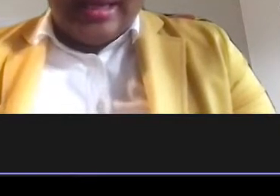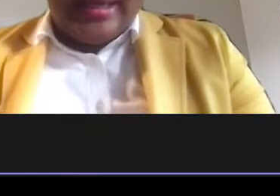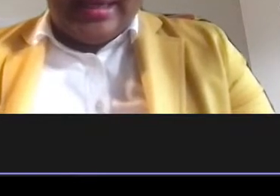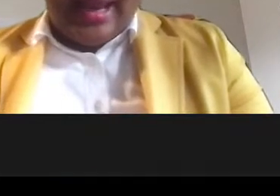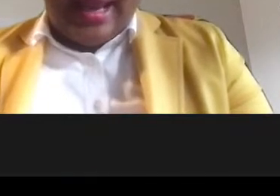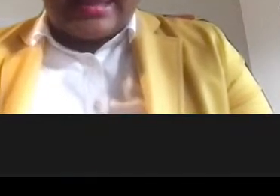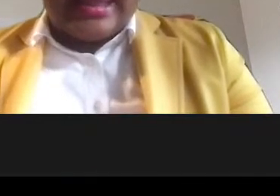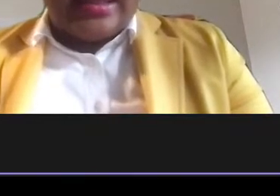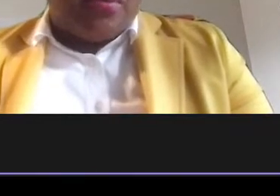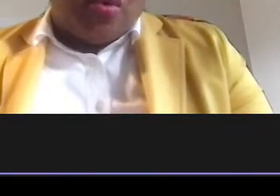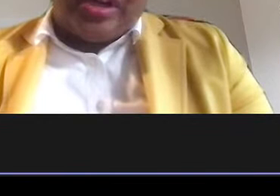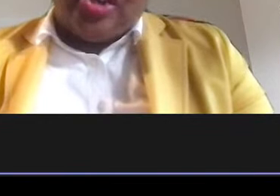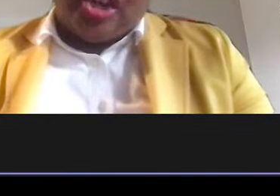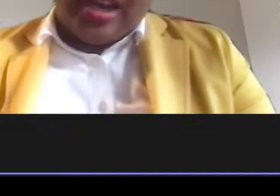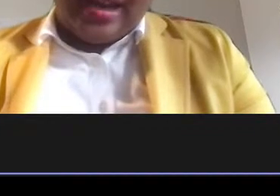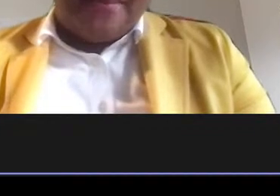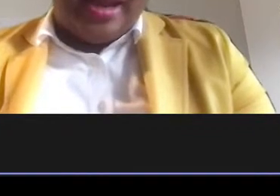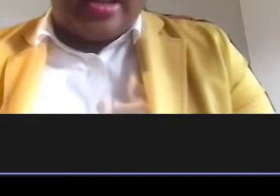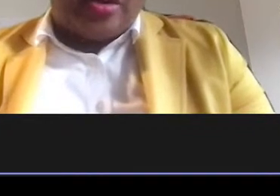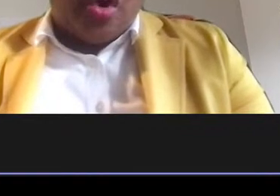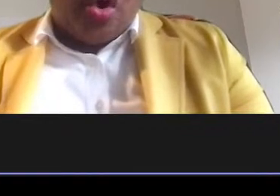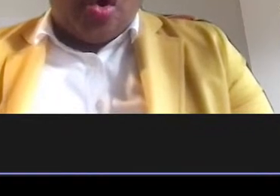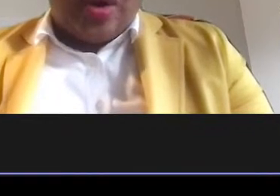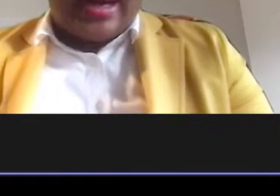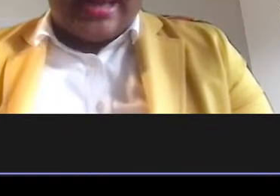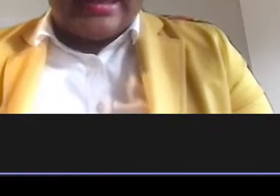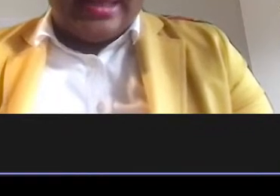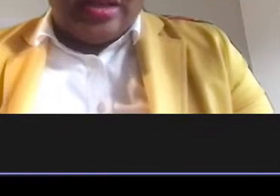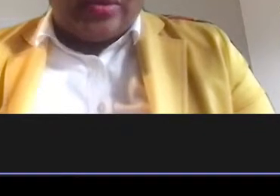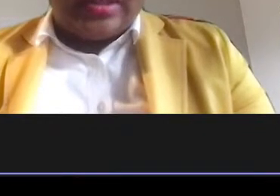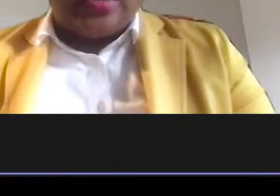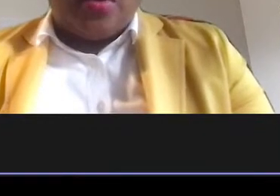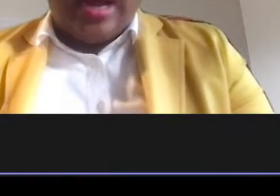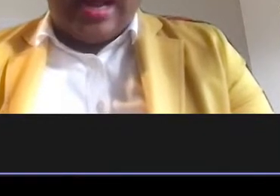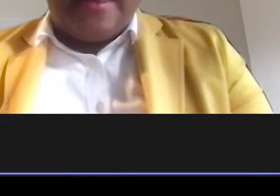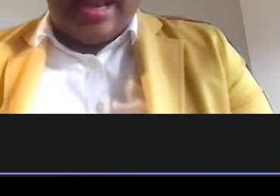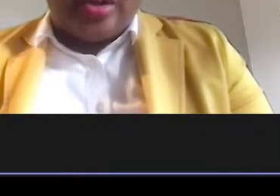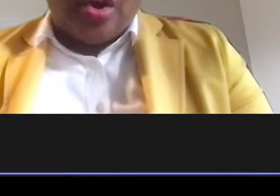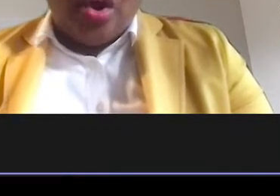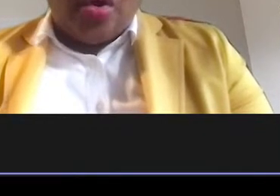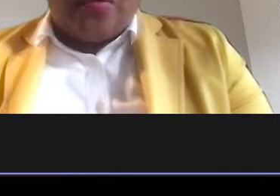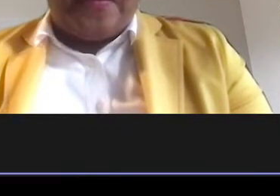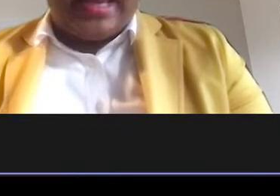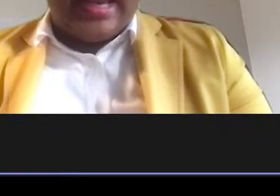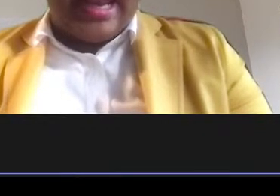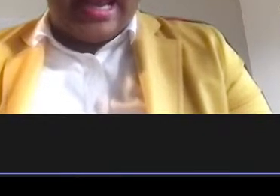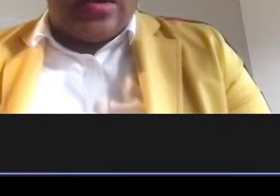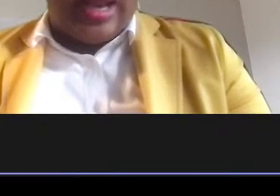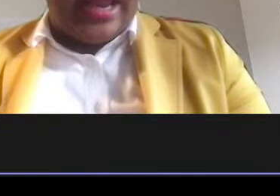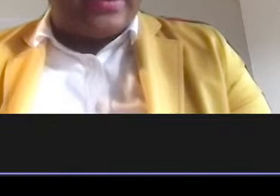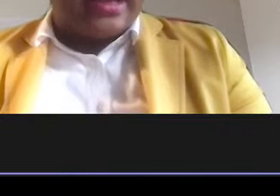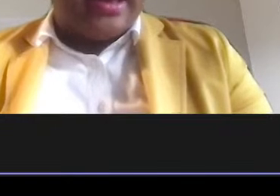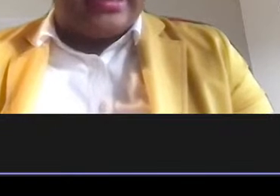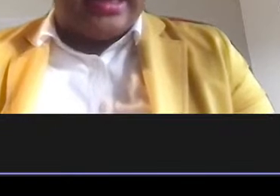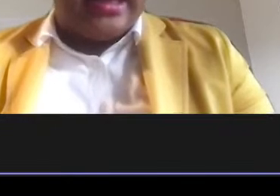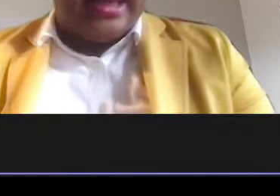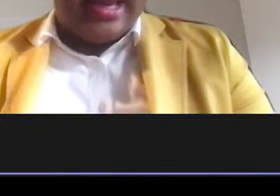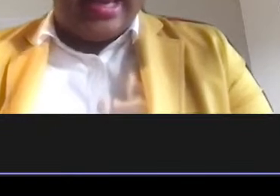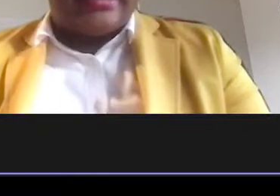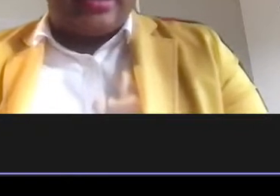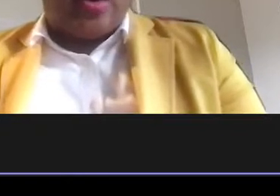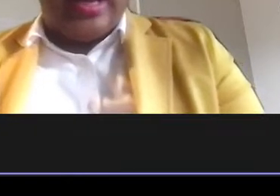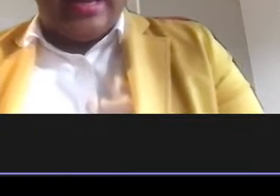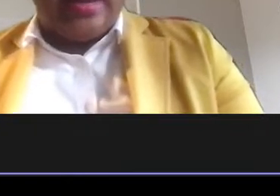kwabantu, asizibuki nje ngamehlo okwakha izindlu, sizibuka ngamehlo okufinyelela kalula